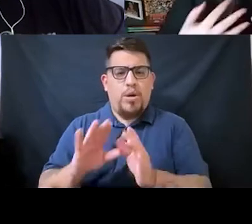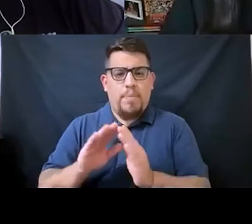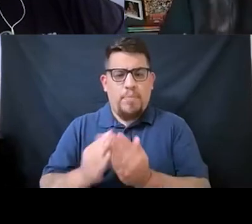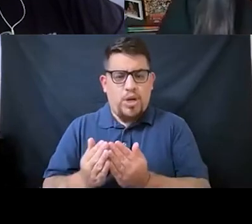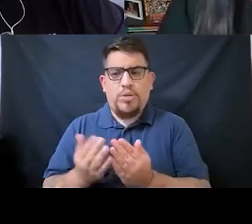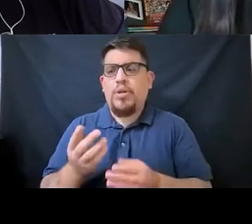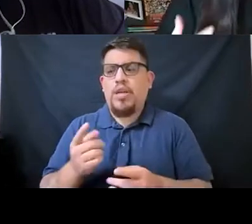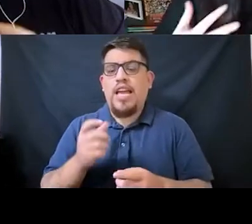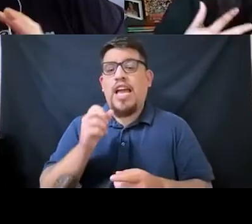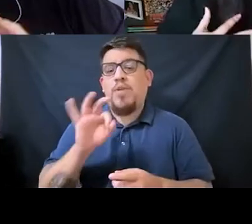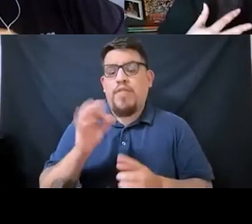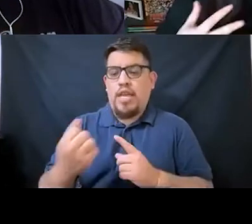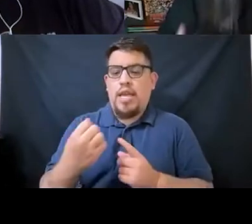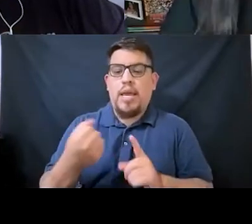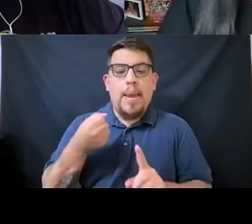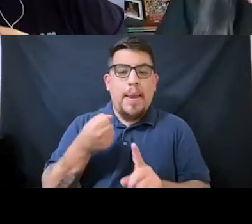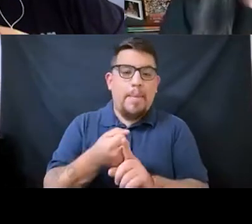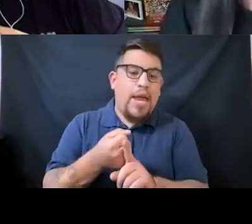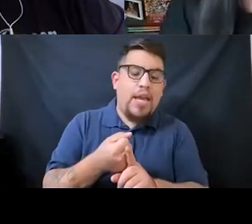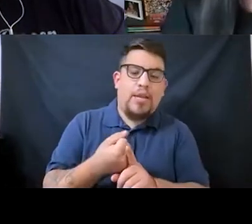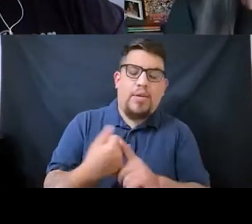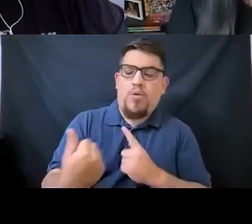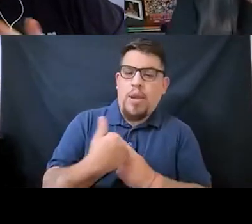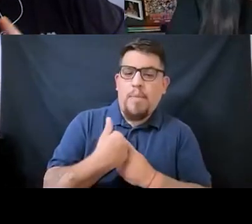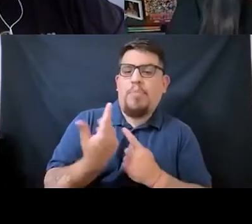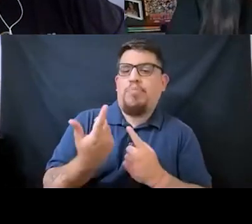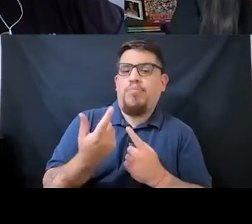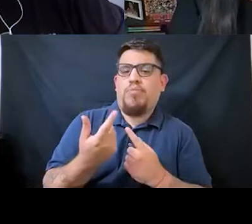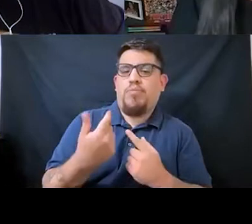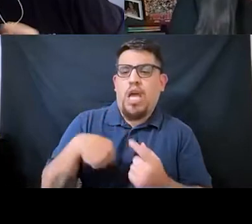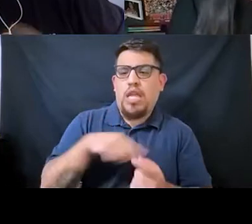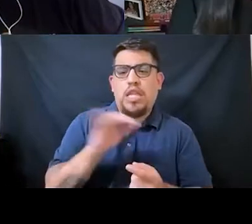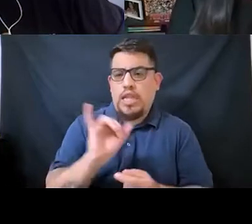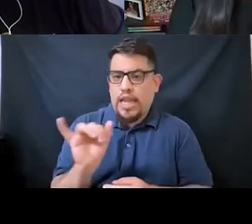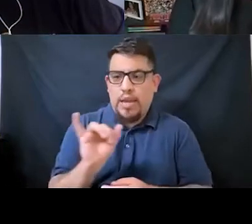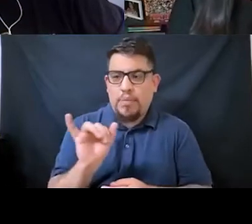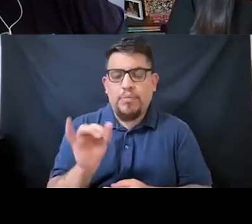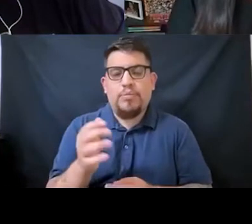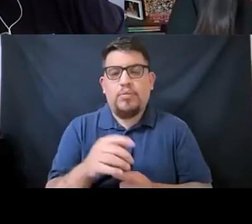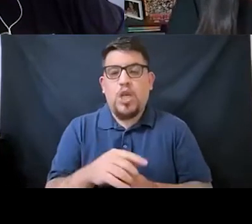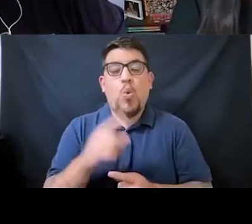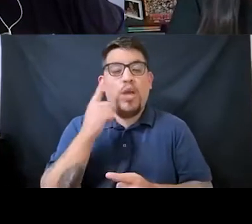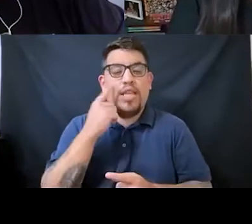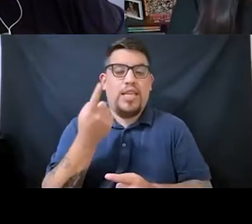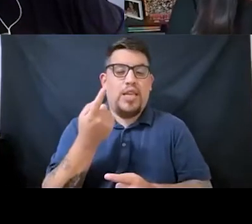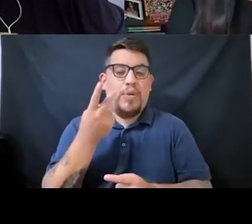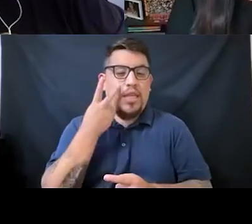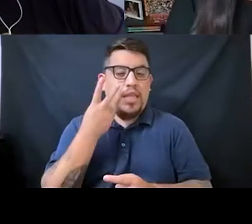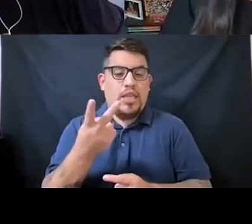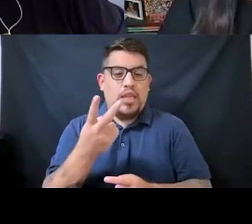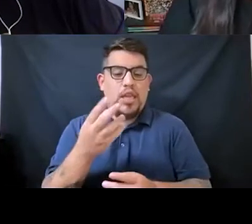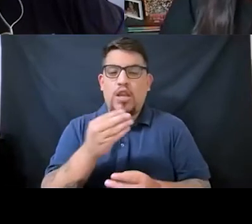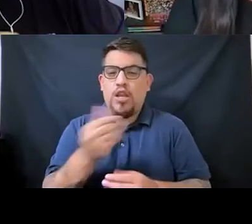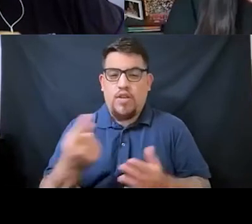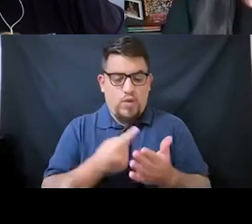it's going to hit people the same way that it hit us, that it hit these contributors. And that's one thing that we've definitely seen within the past couple weeks